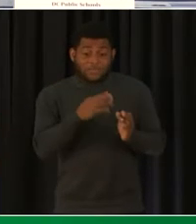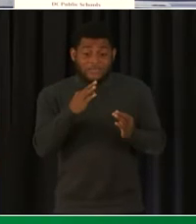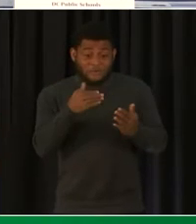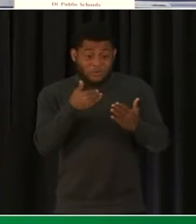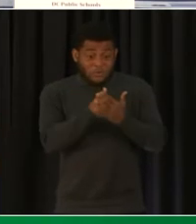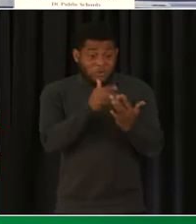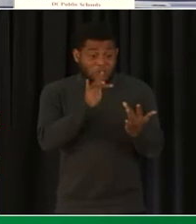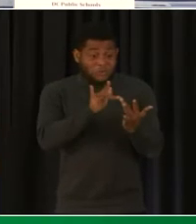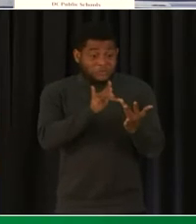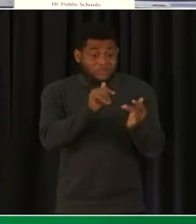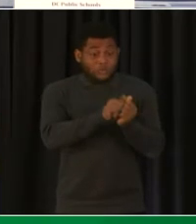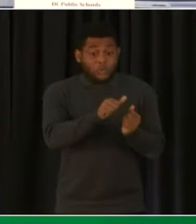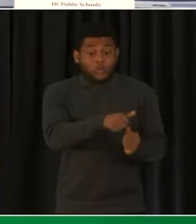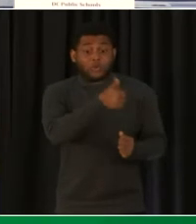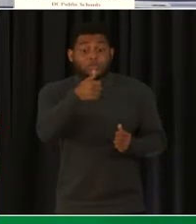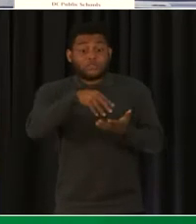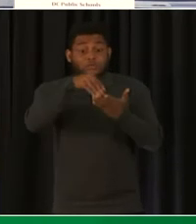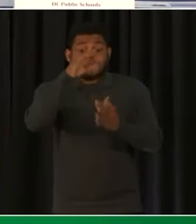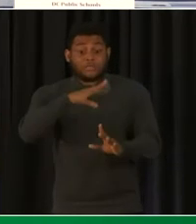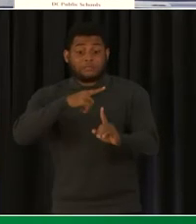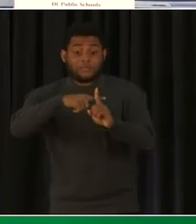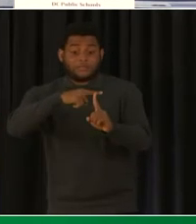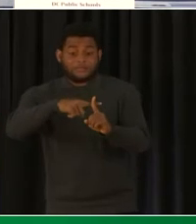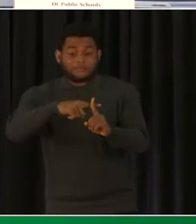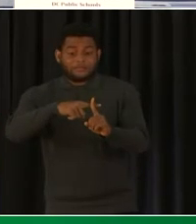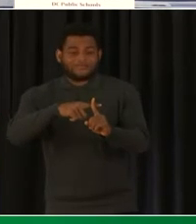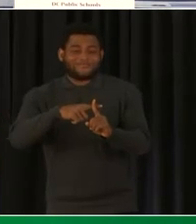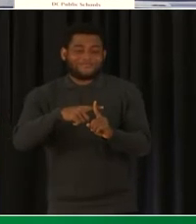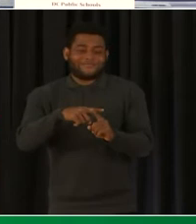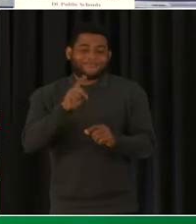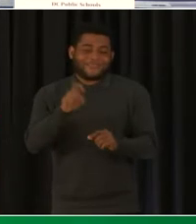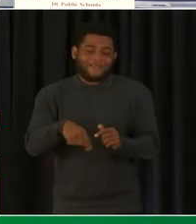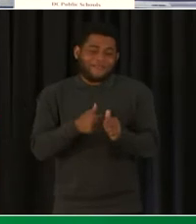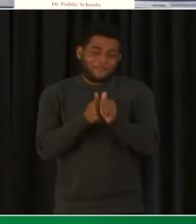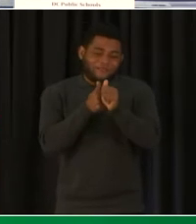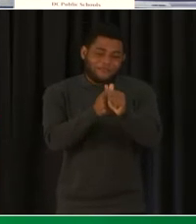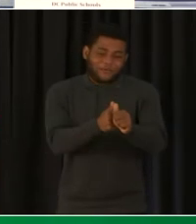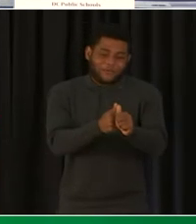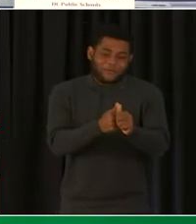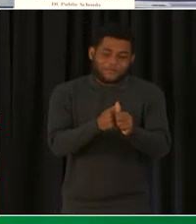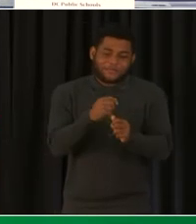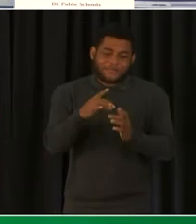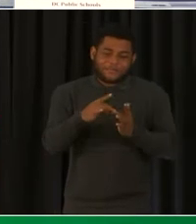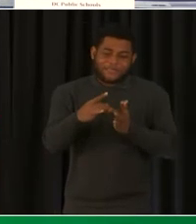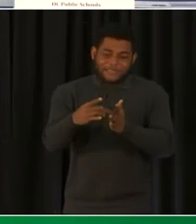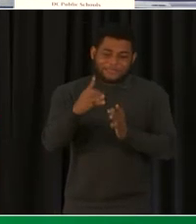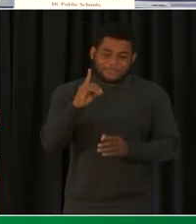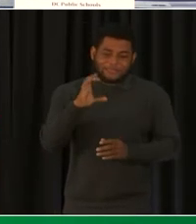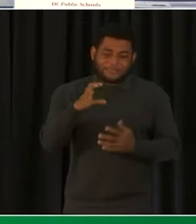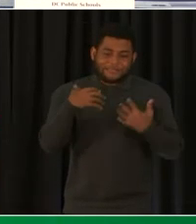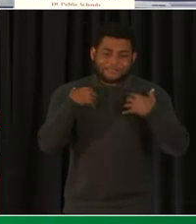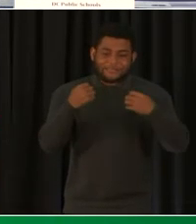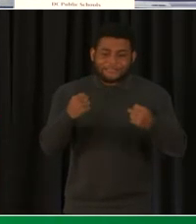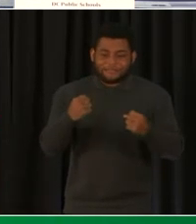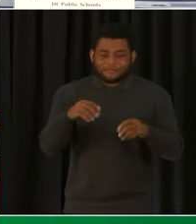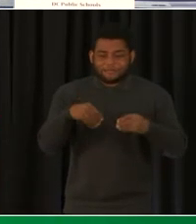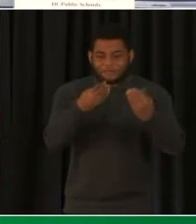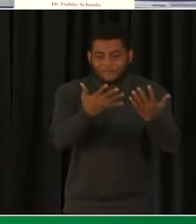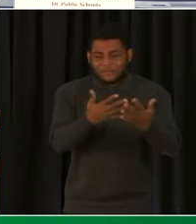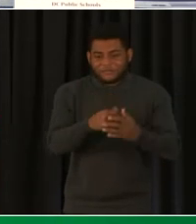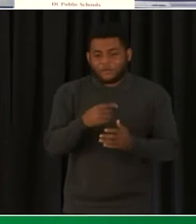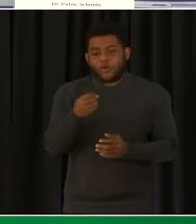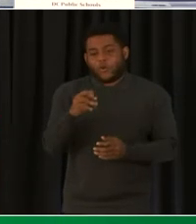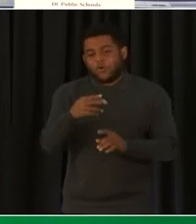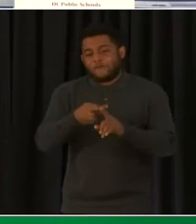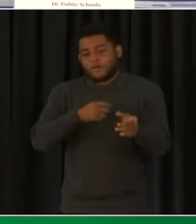individual who's tested positive, they should follow the guidance that has been provided by DC Health or that you may have received from our